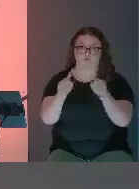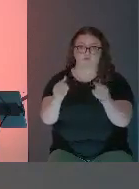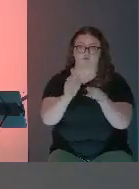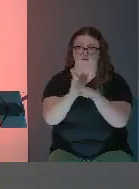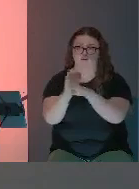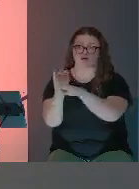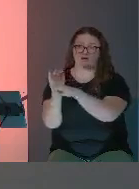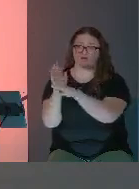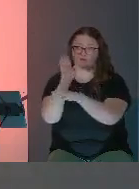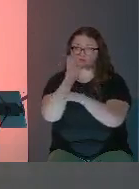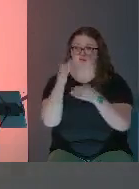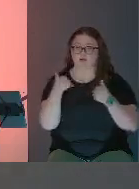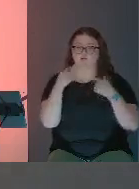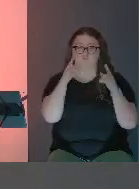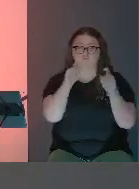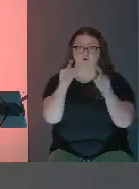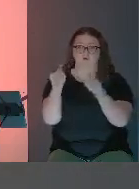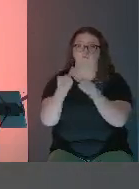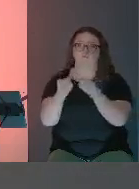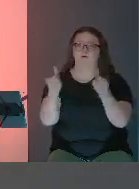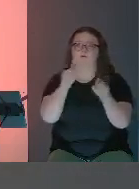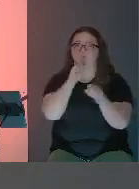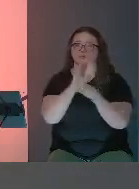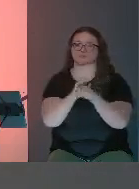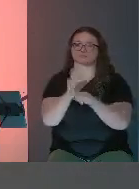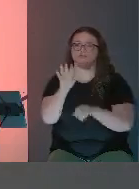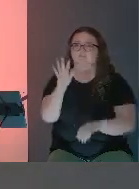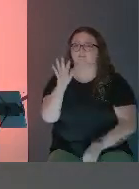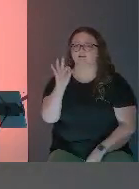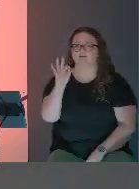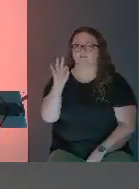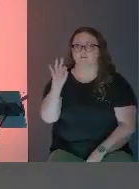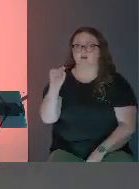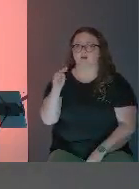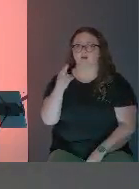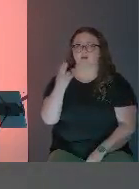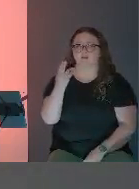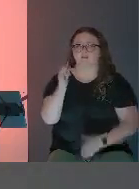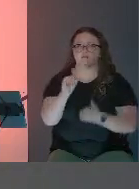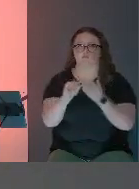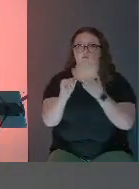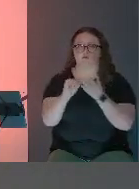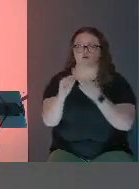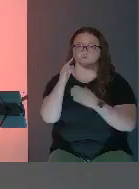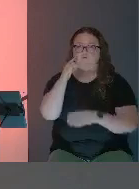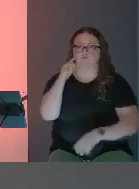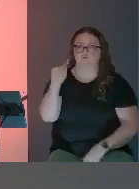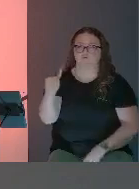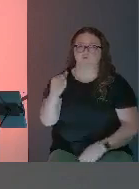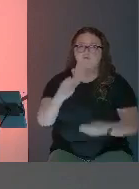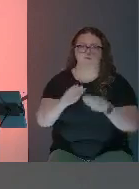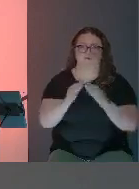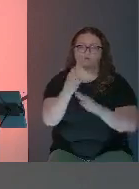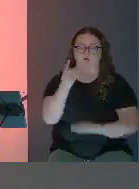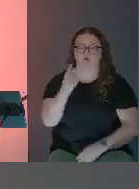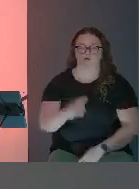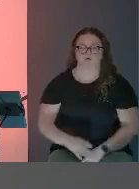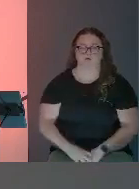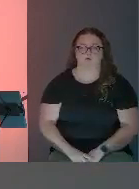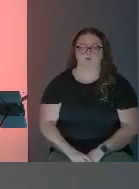There are going to be trials. But as he promised him in the ninth verse of chapter number one, the Lord said to